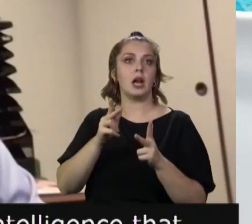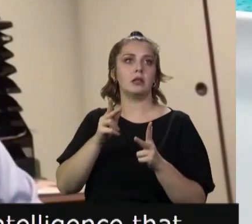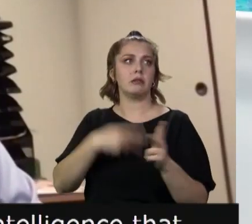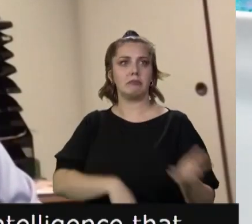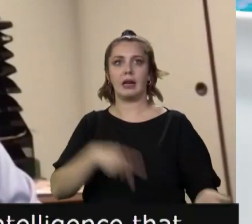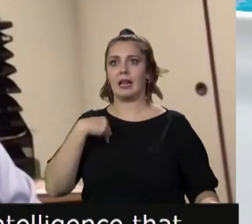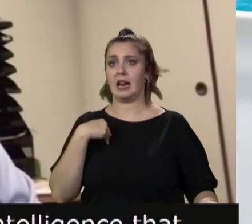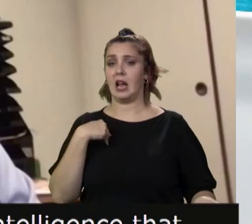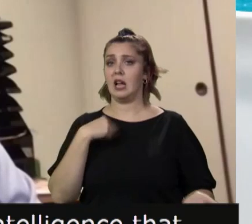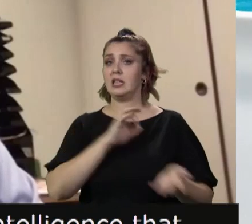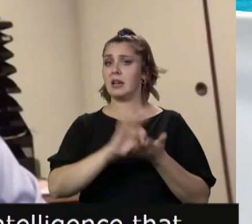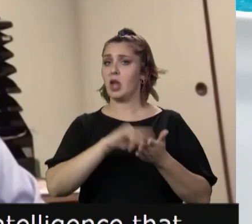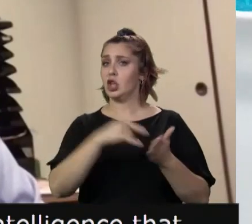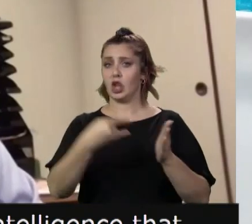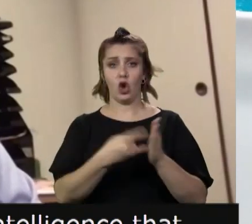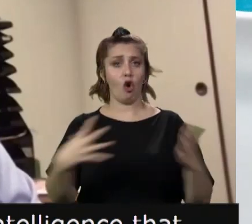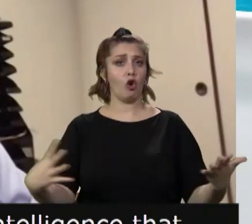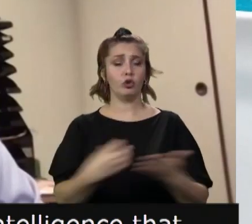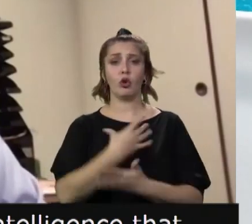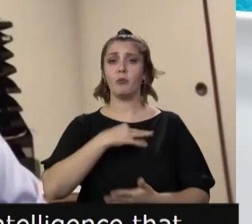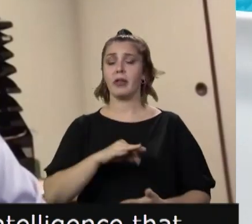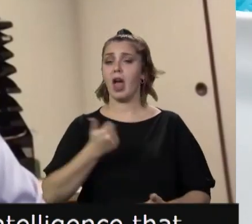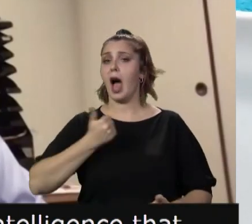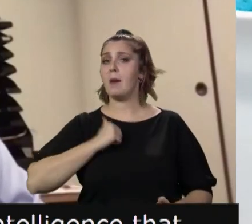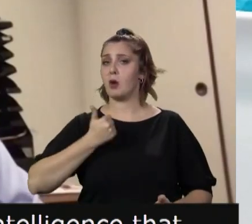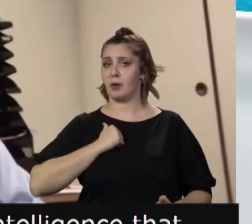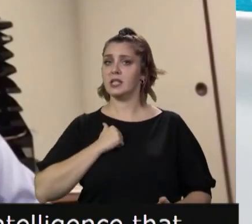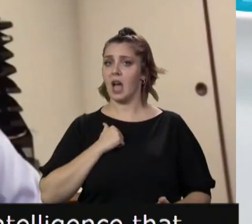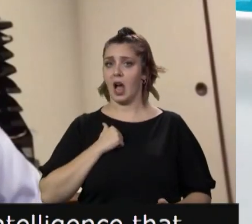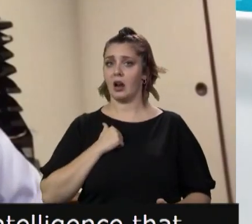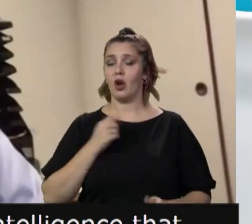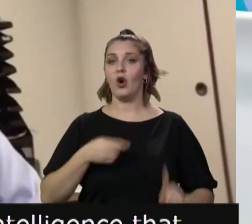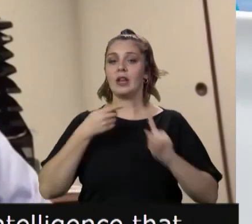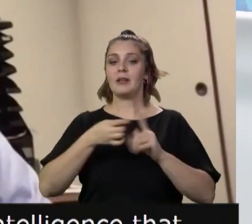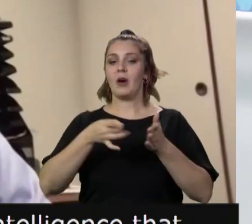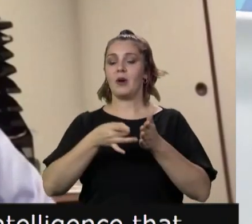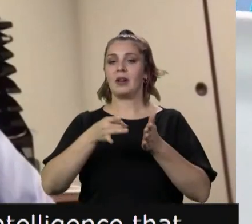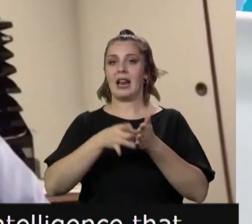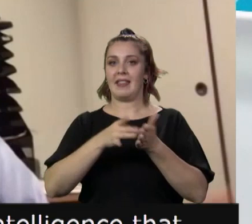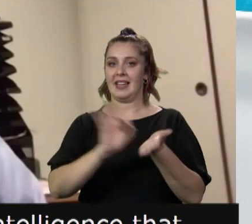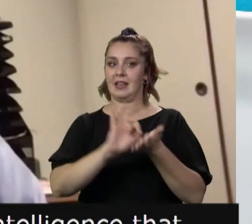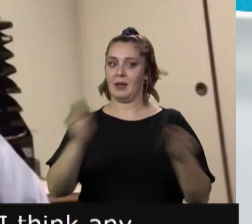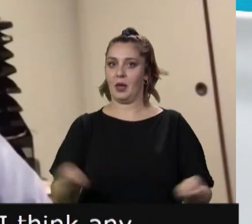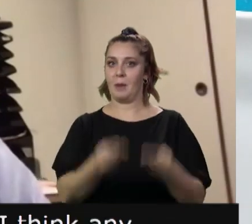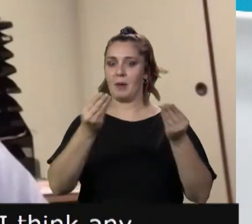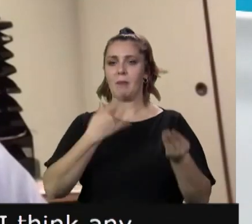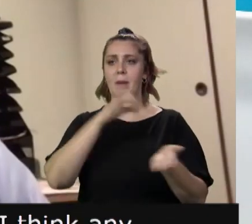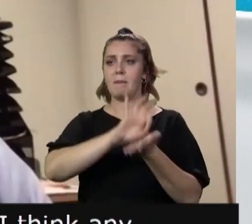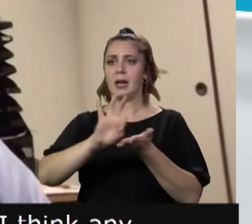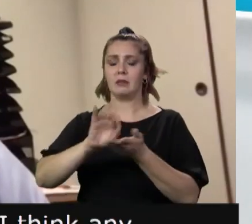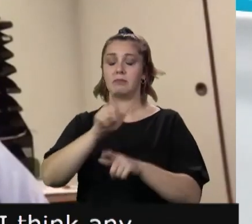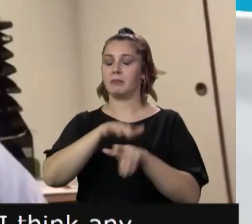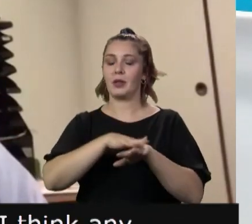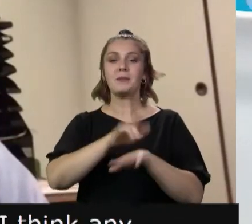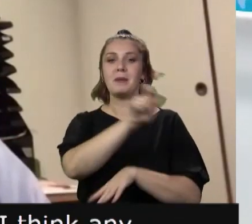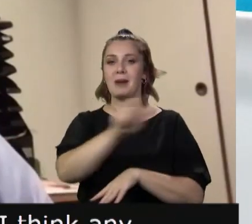years. I think any technological development can be of benefit to improve